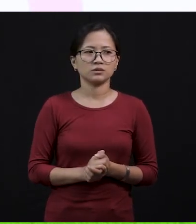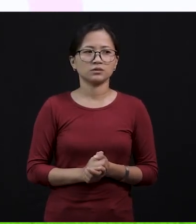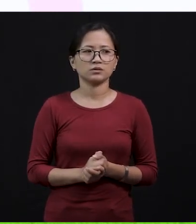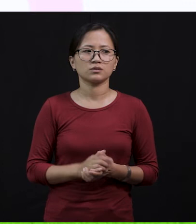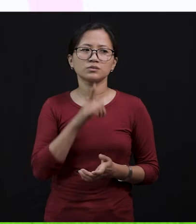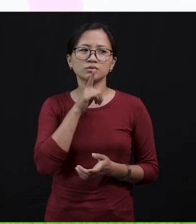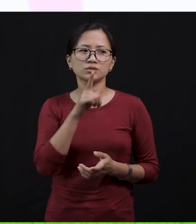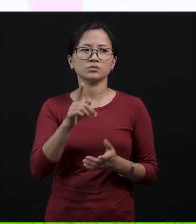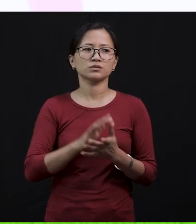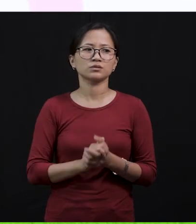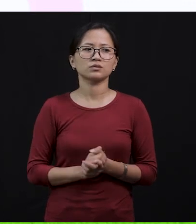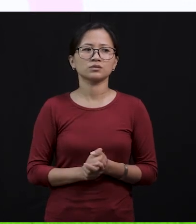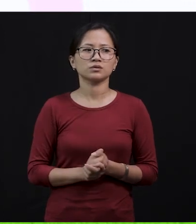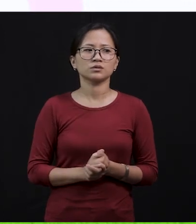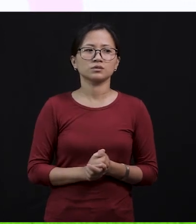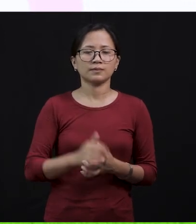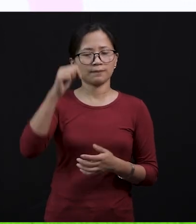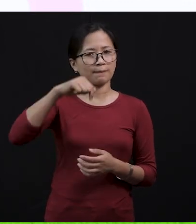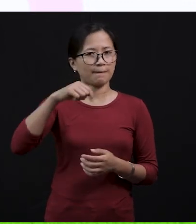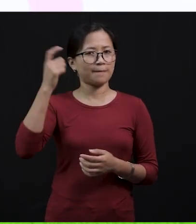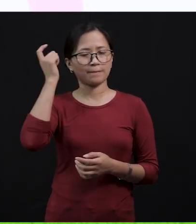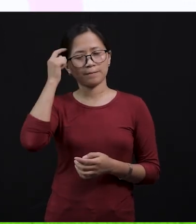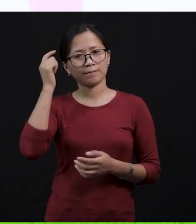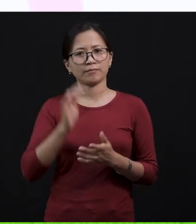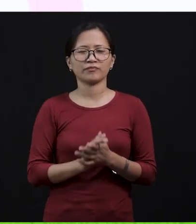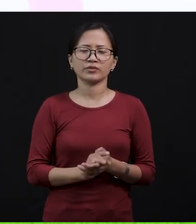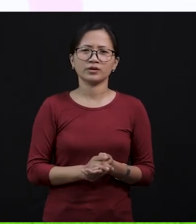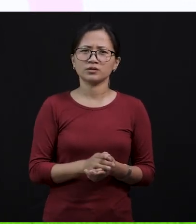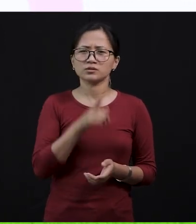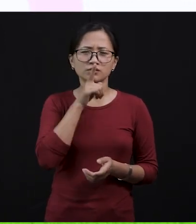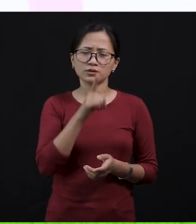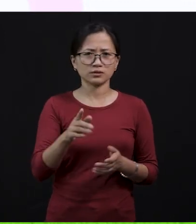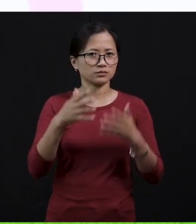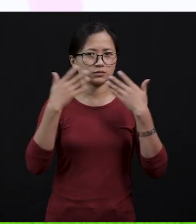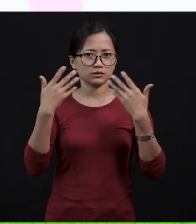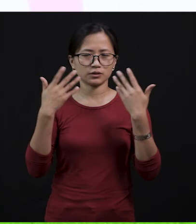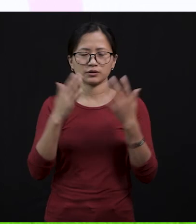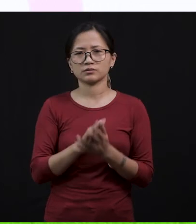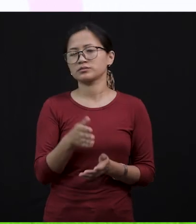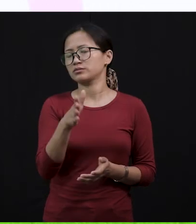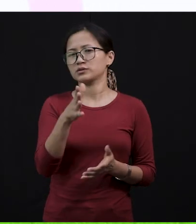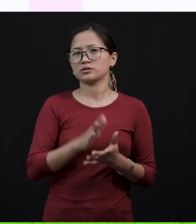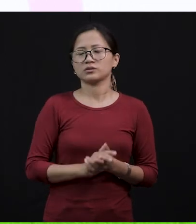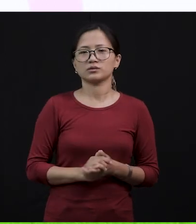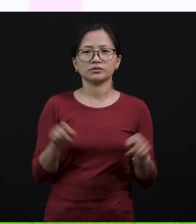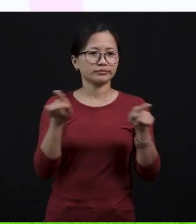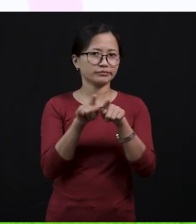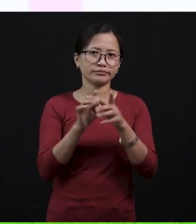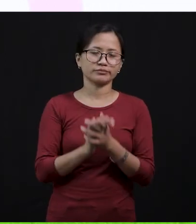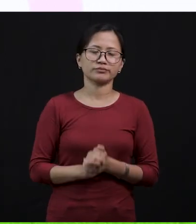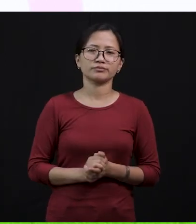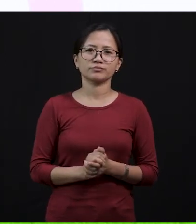Macavity, I'm sure you are thinking right now that Macavity is not really a cat, because a cat cannot levitate. A